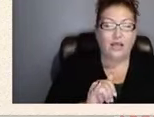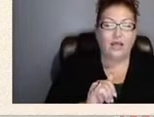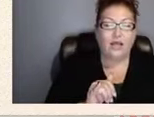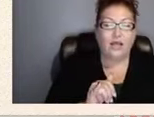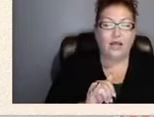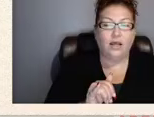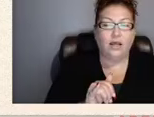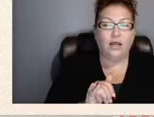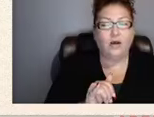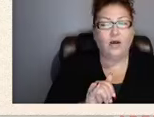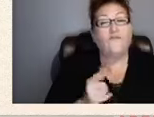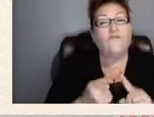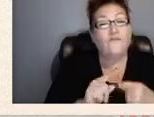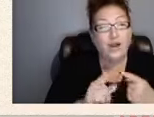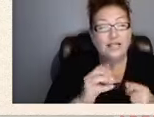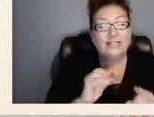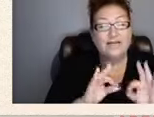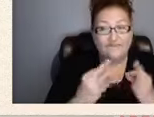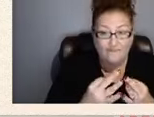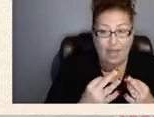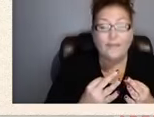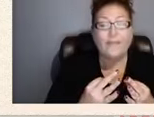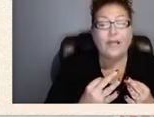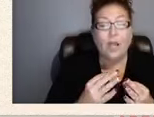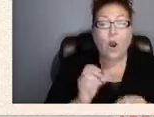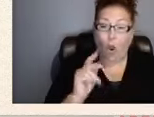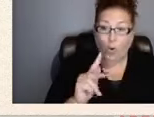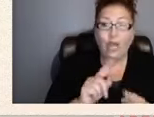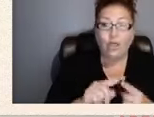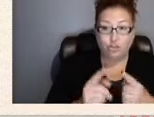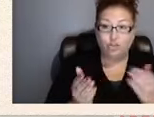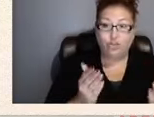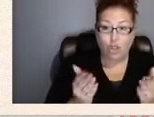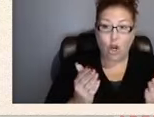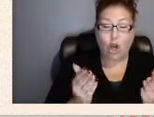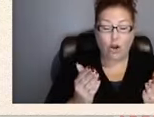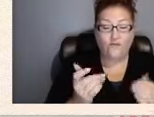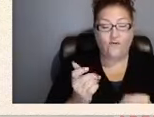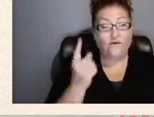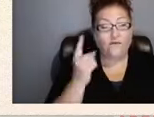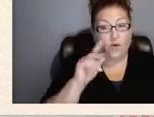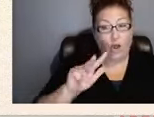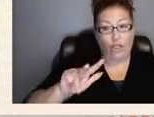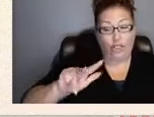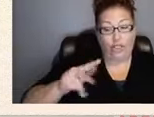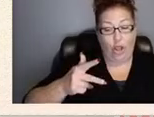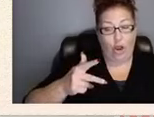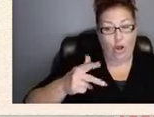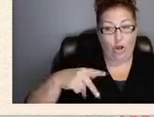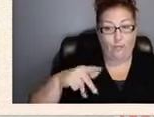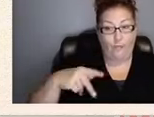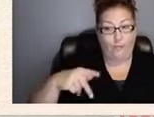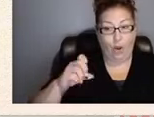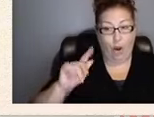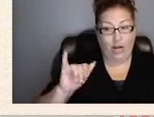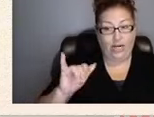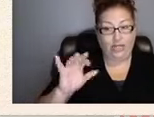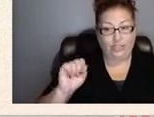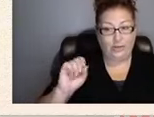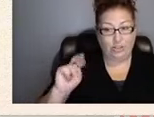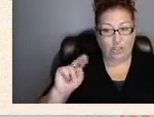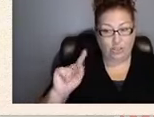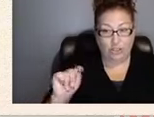friends and family are okay to serve for third-party special needs trusts, but